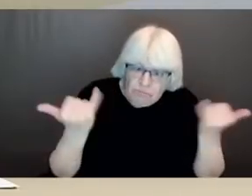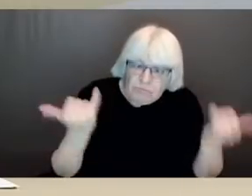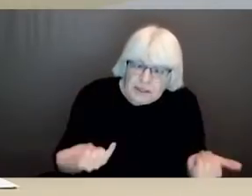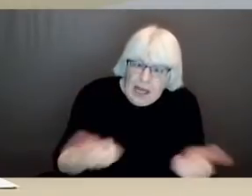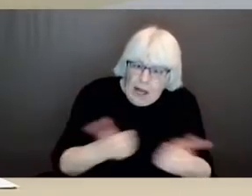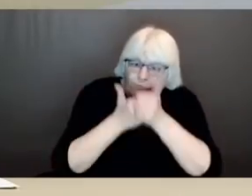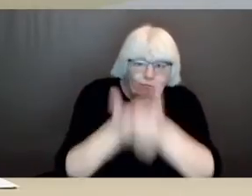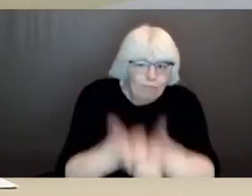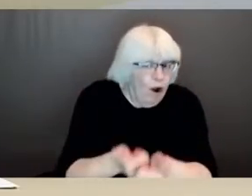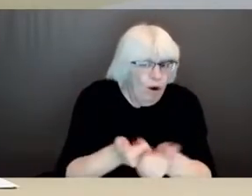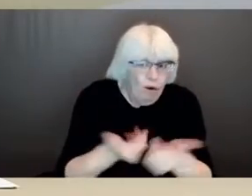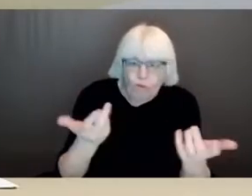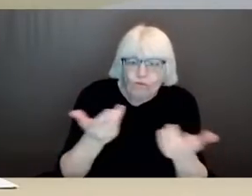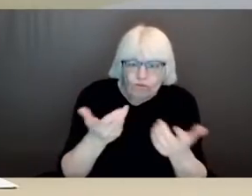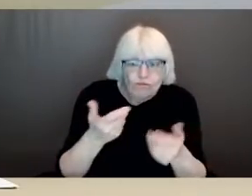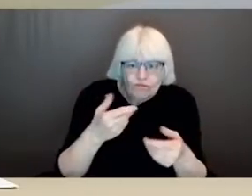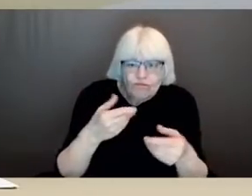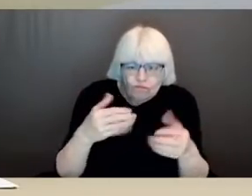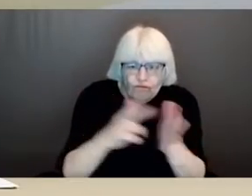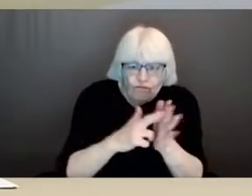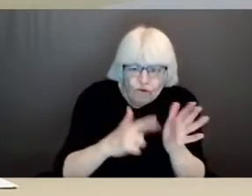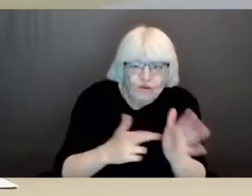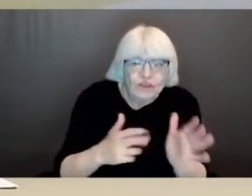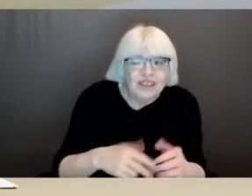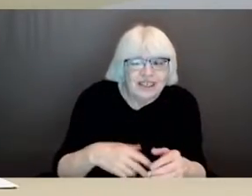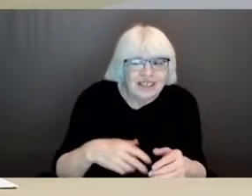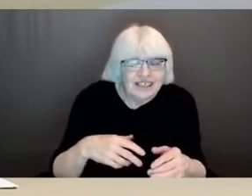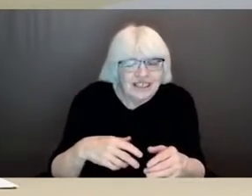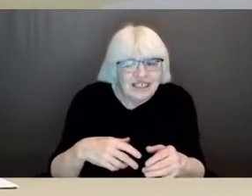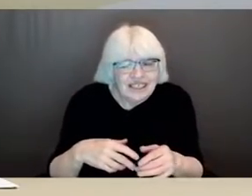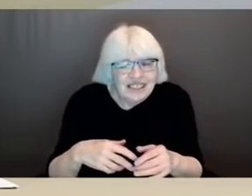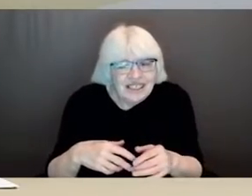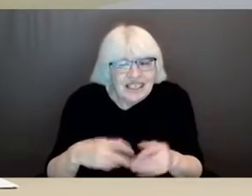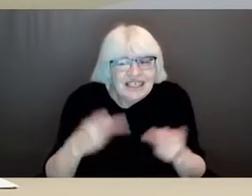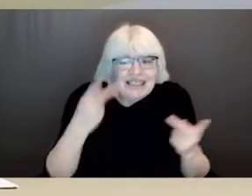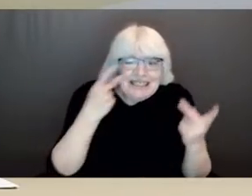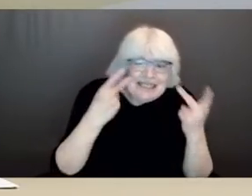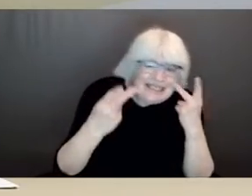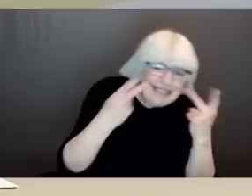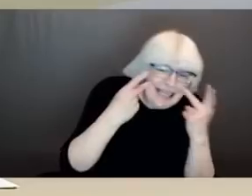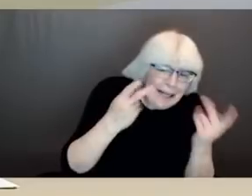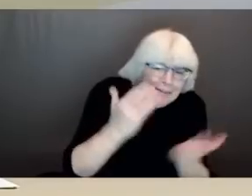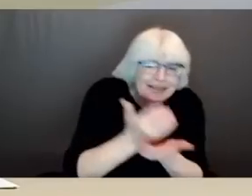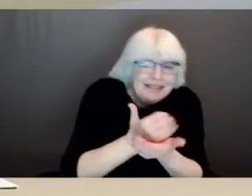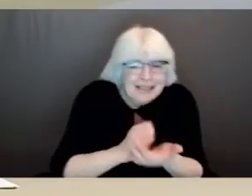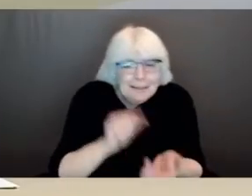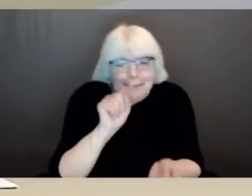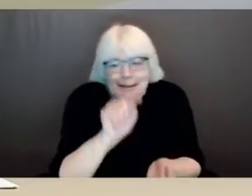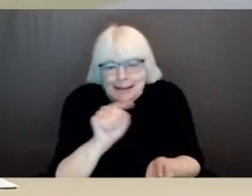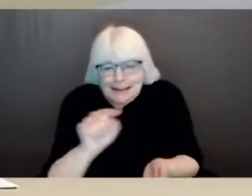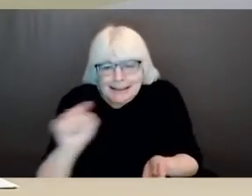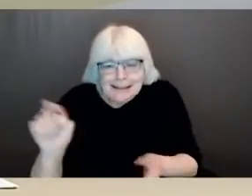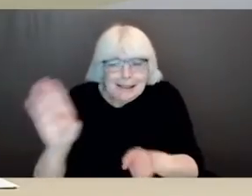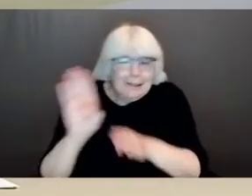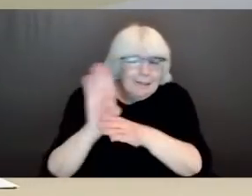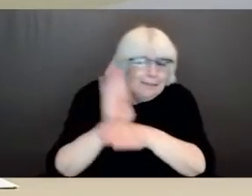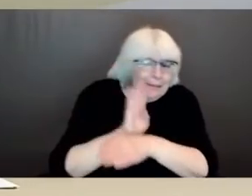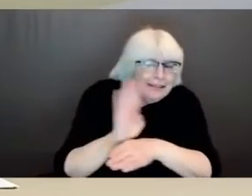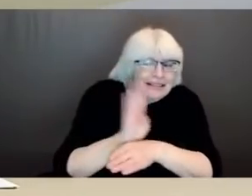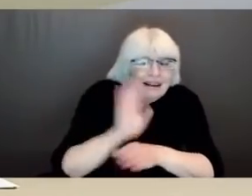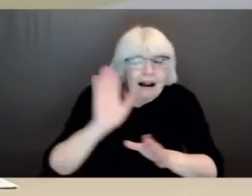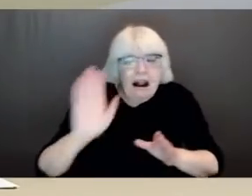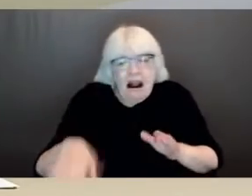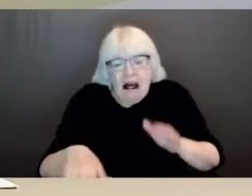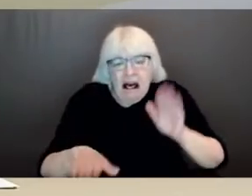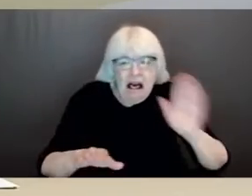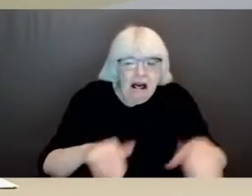a few instances of maybe businesses being a little lax with other COVID protocols? So how important is it to